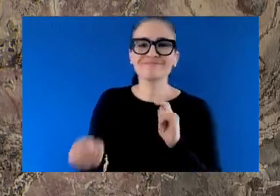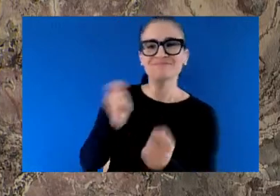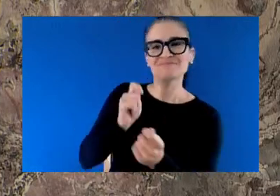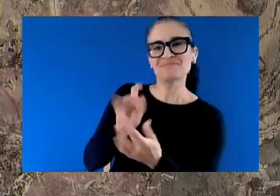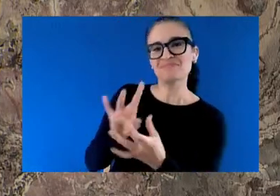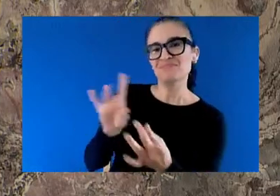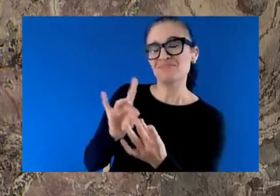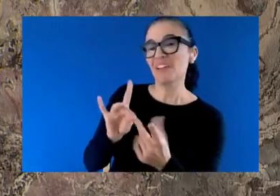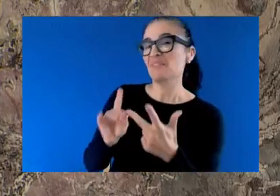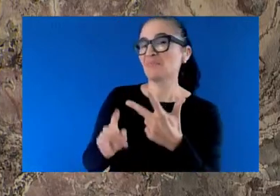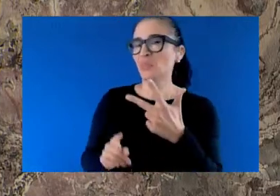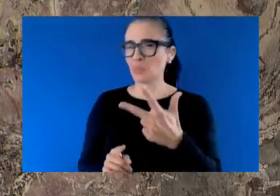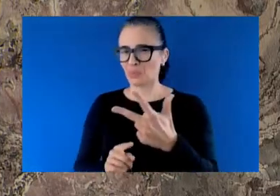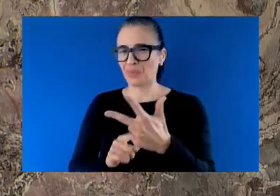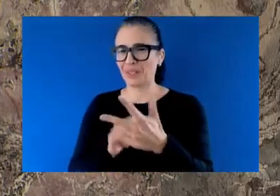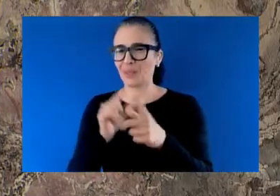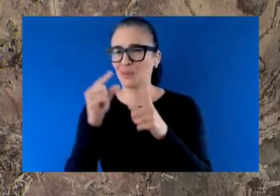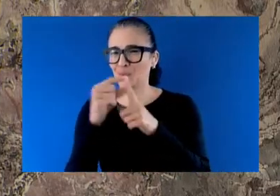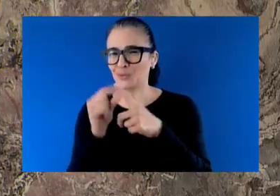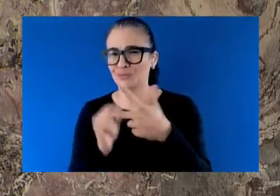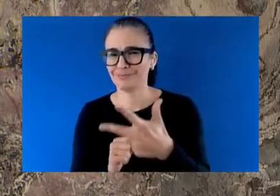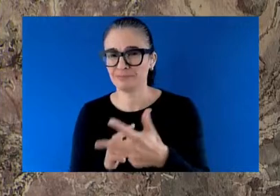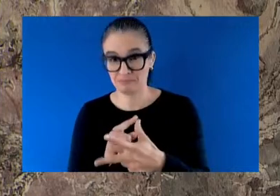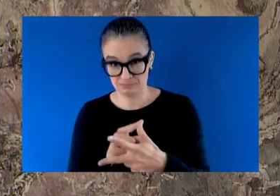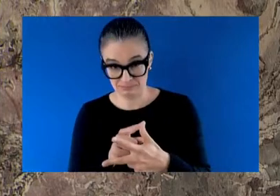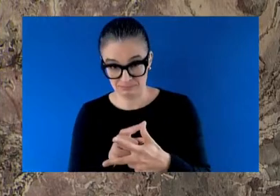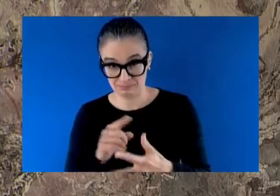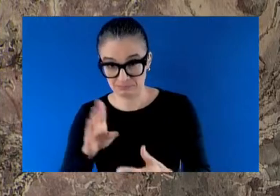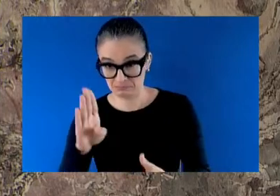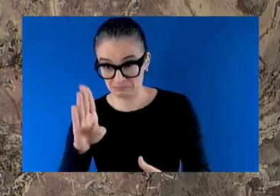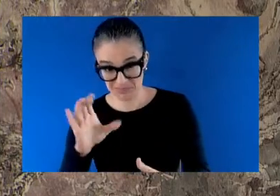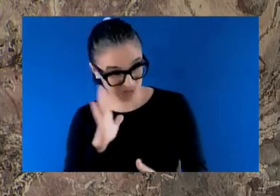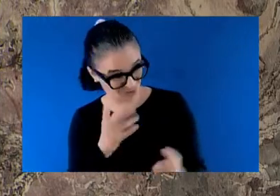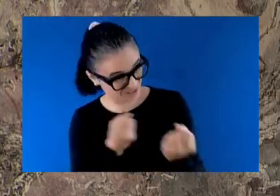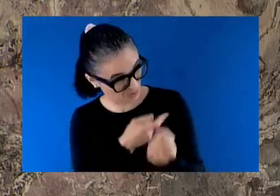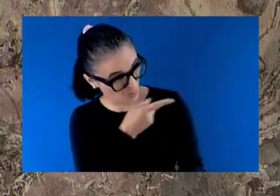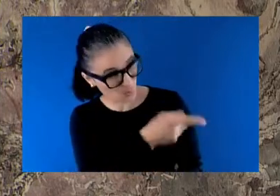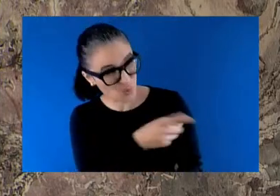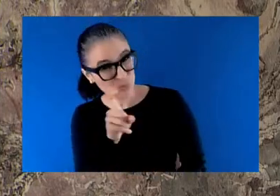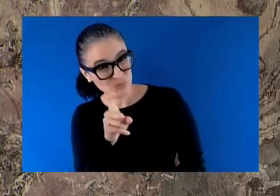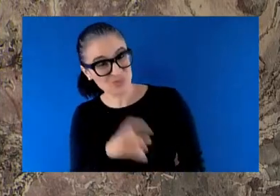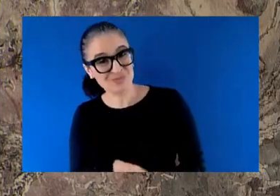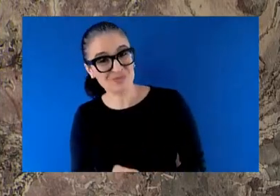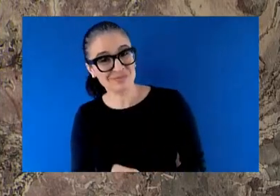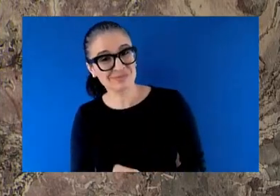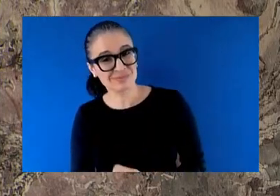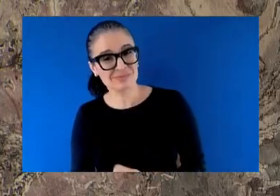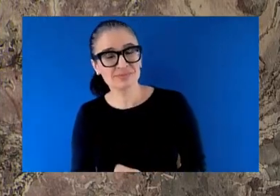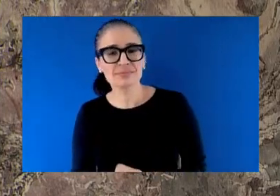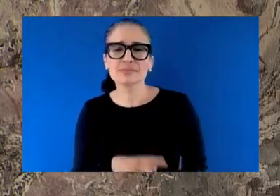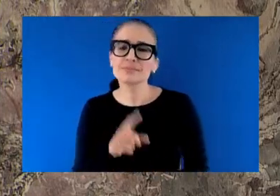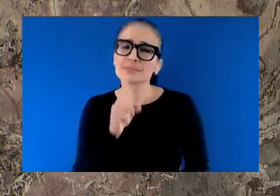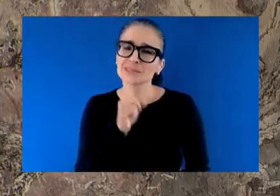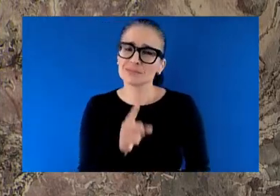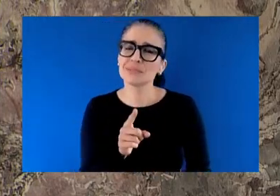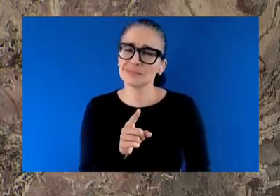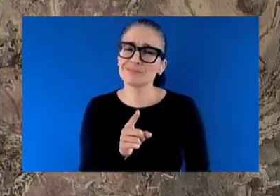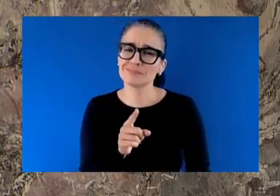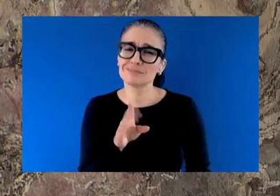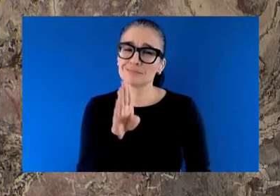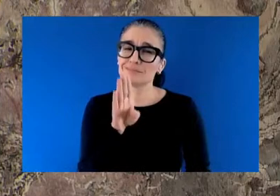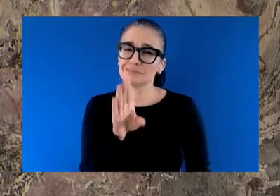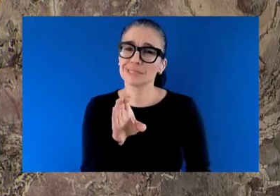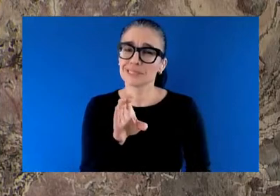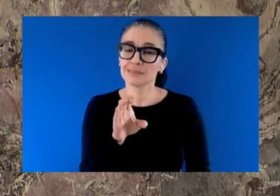on their side. We know that British Columbians see the BC family benefit. They see a two-thirds reduction in